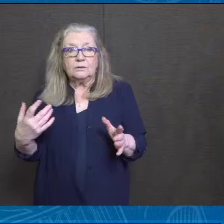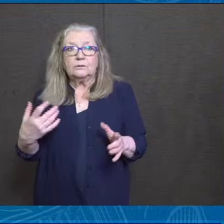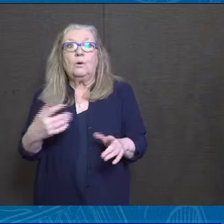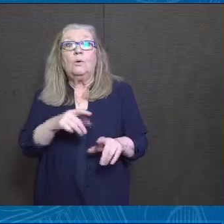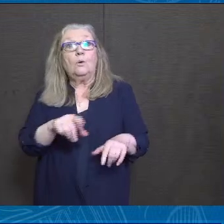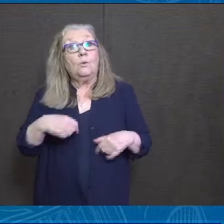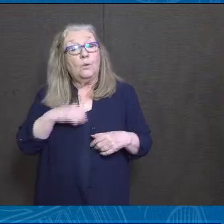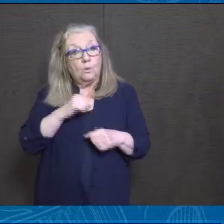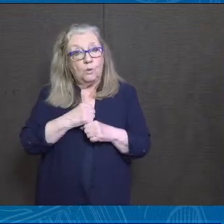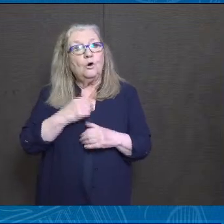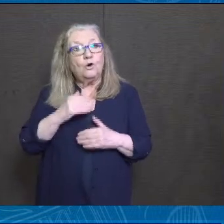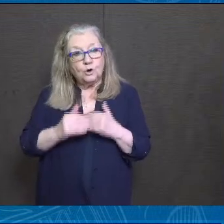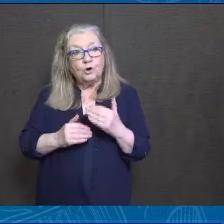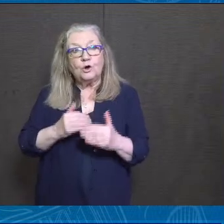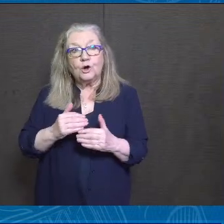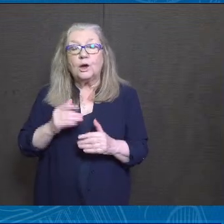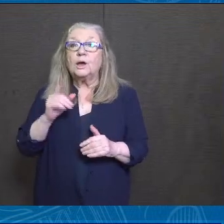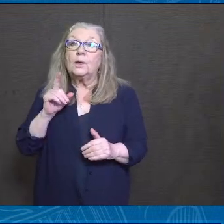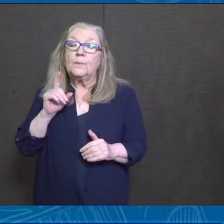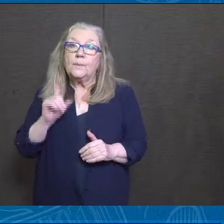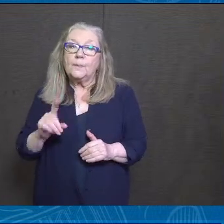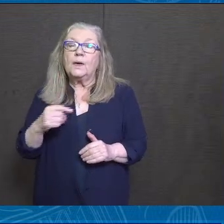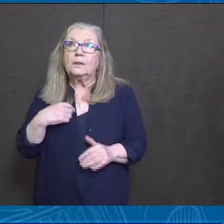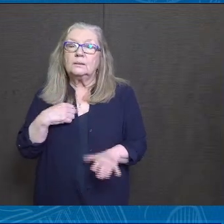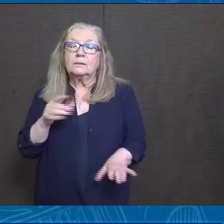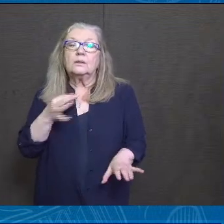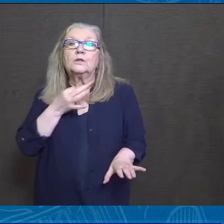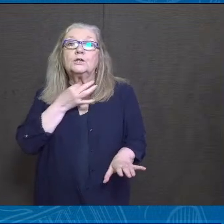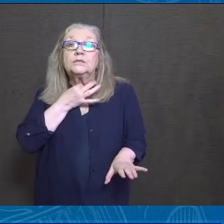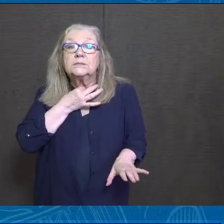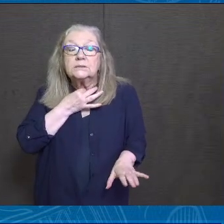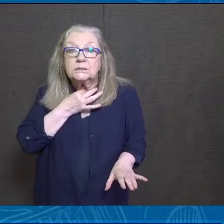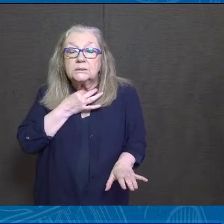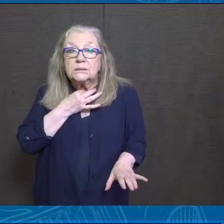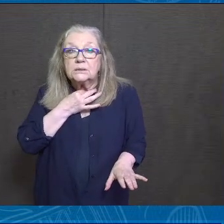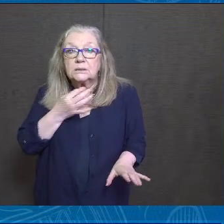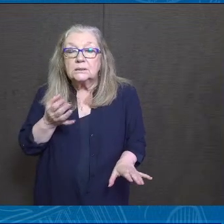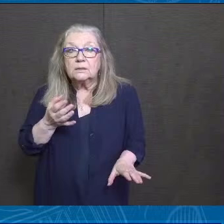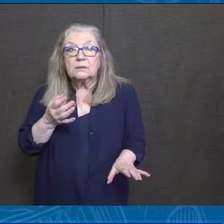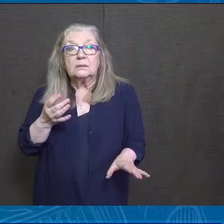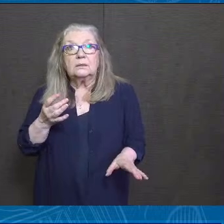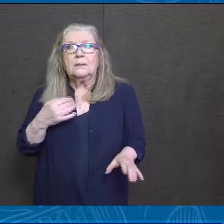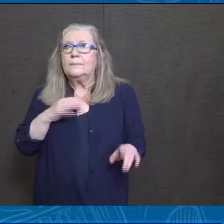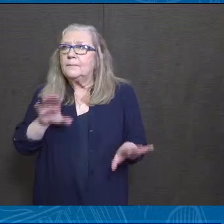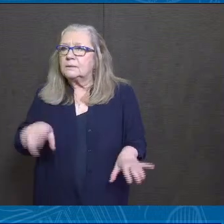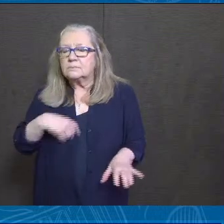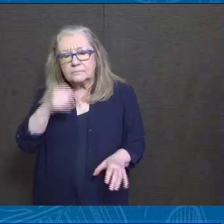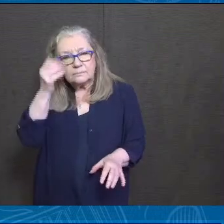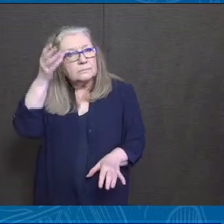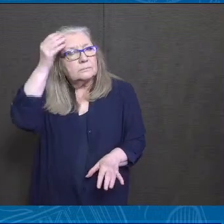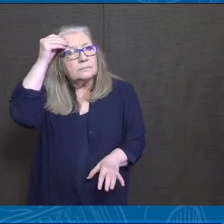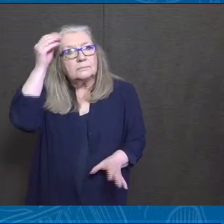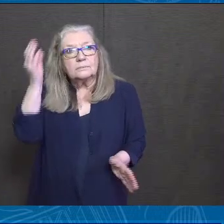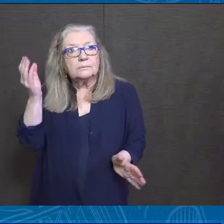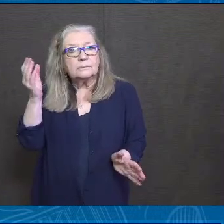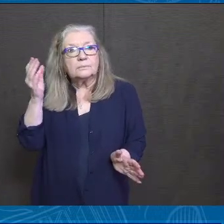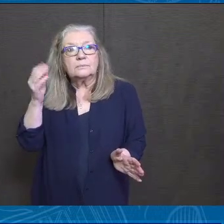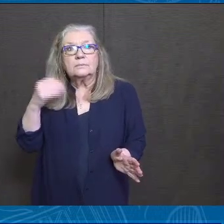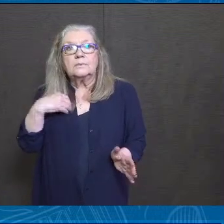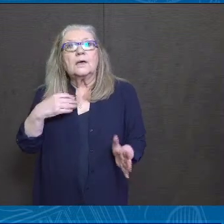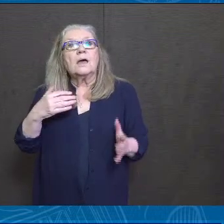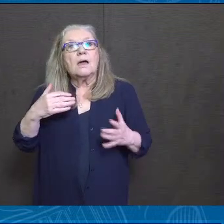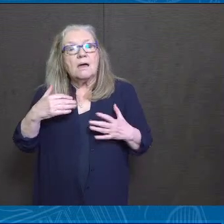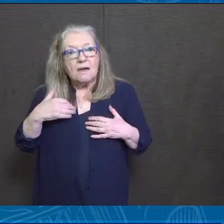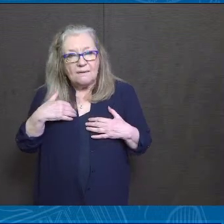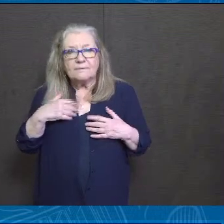of other works also, but in the context of risk, understanding the risk, is we have established the stream flow